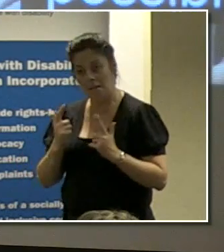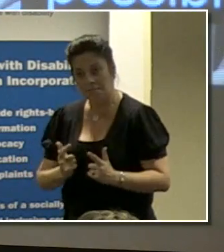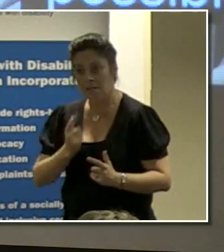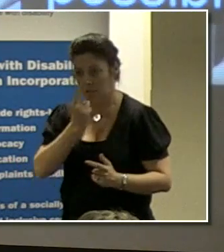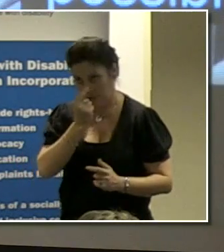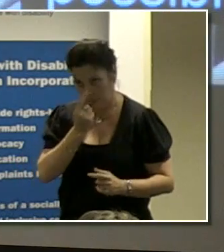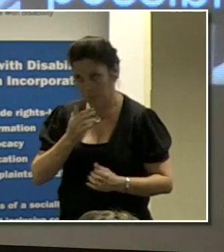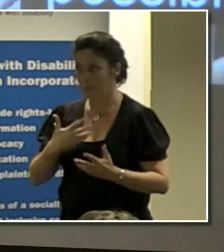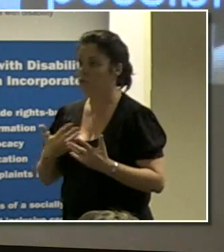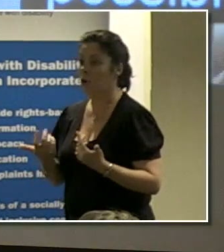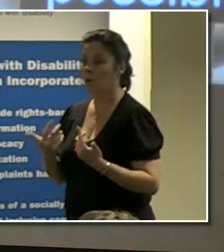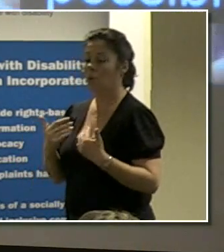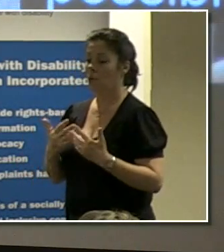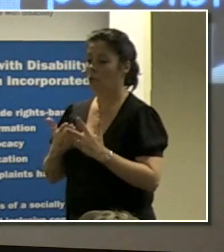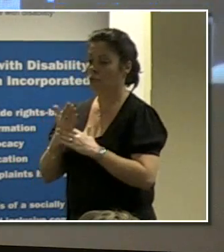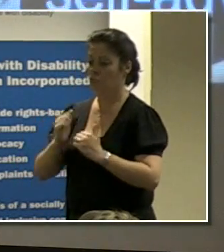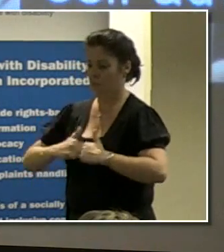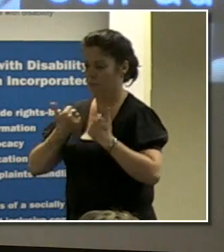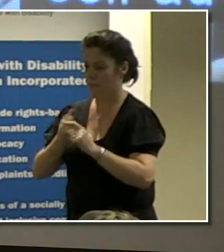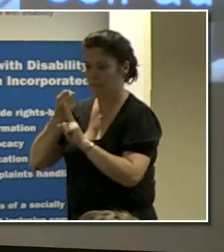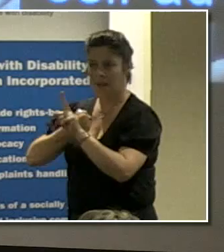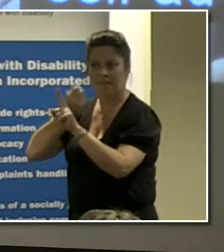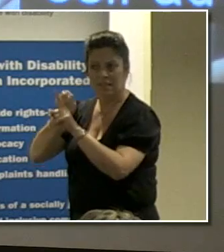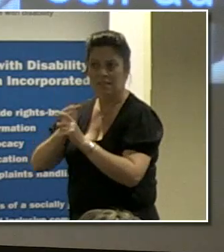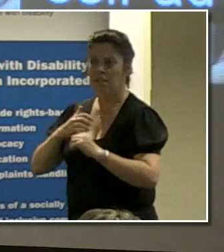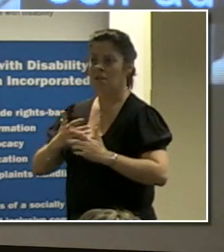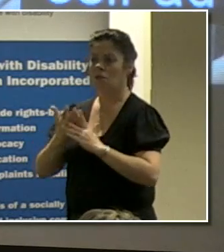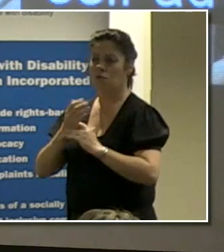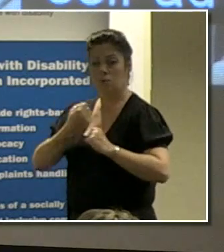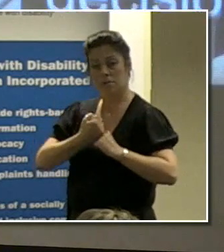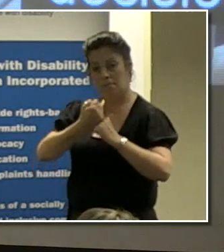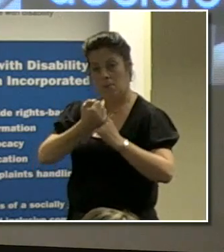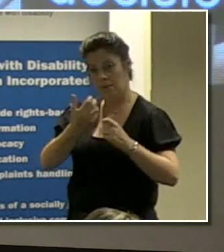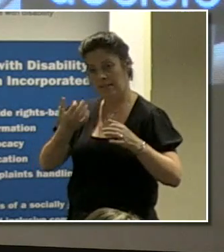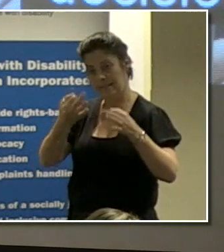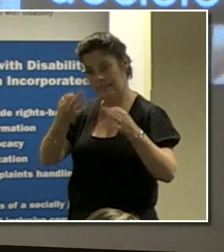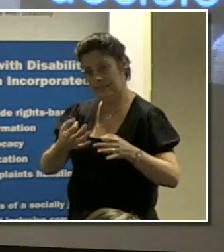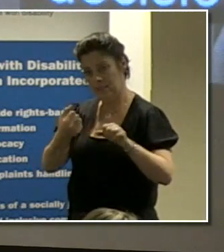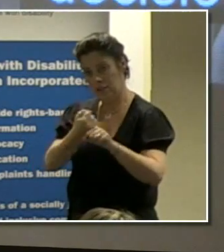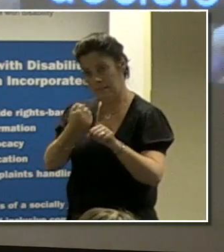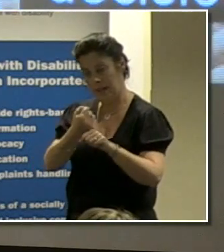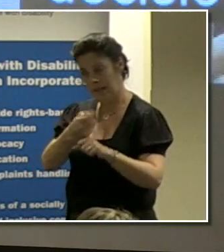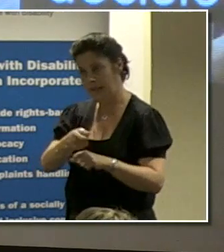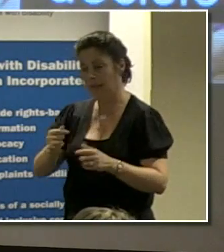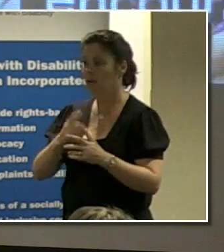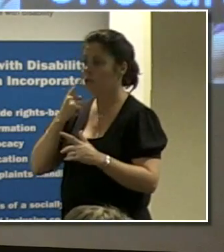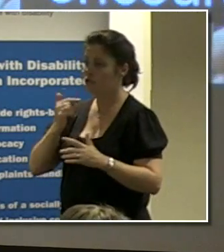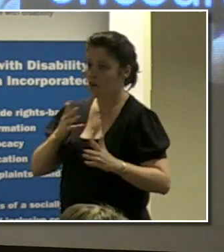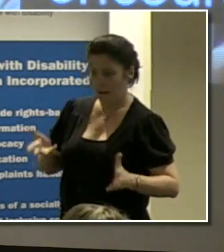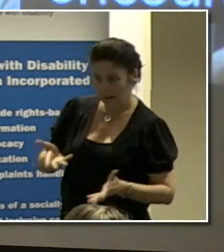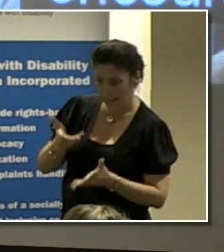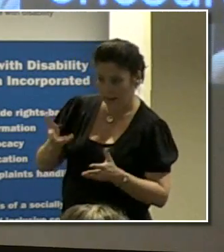through self-advocacy, through supported decision making, we try and encourage all the other service systems